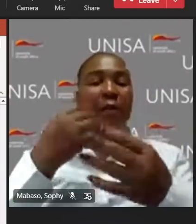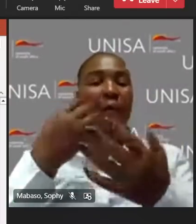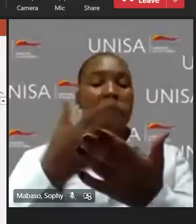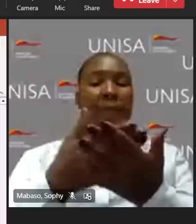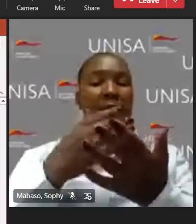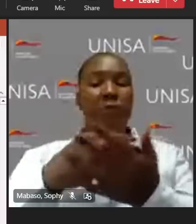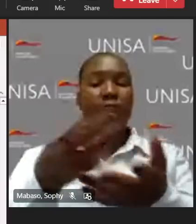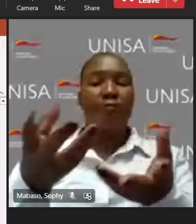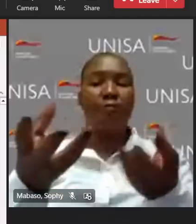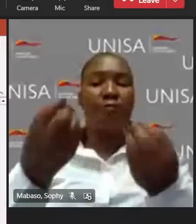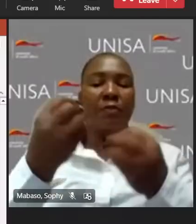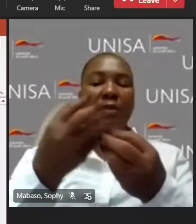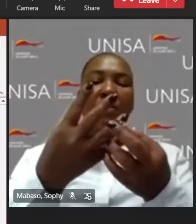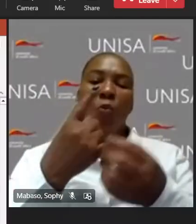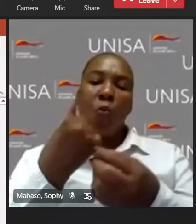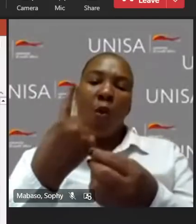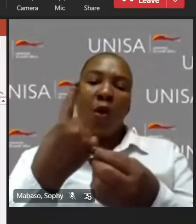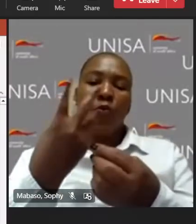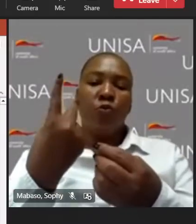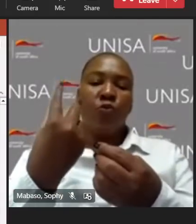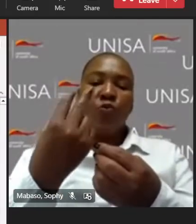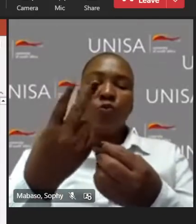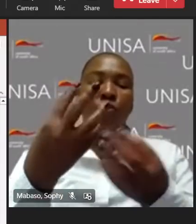things regarding